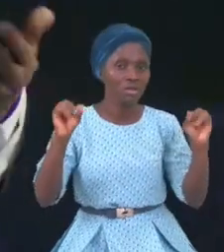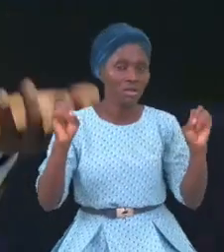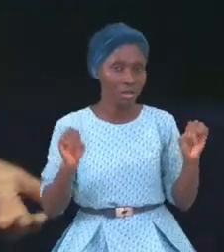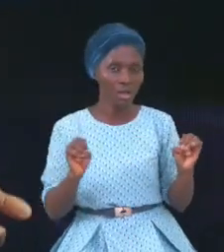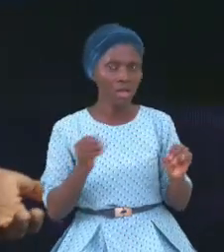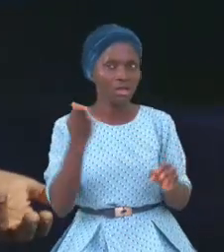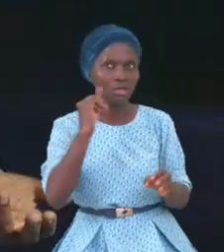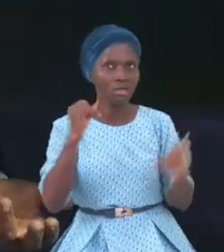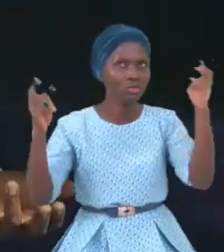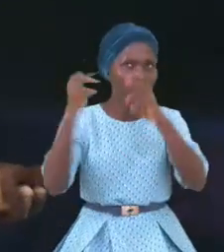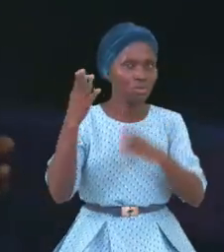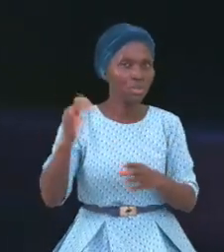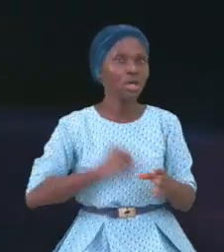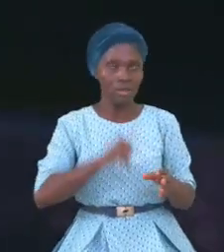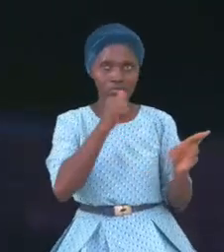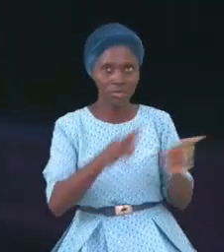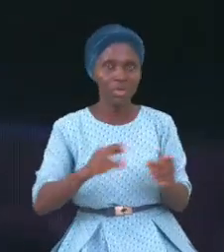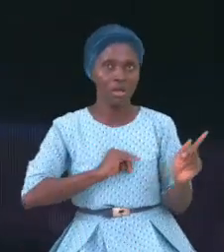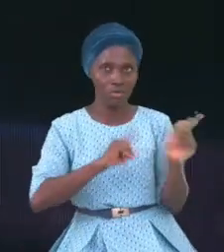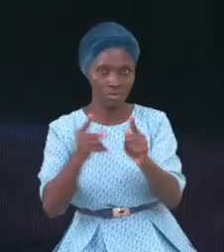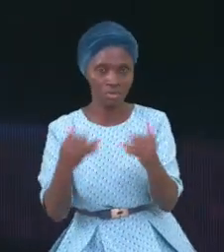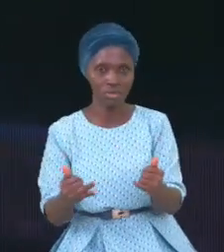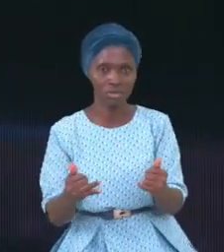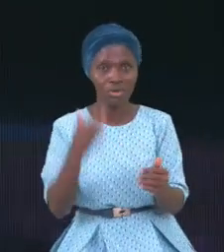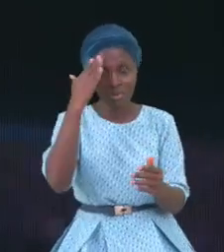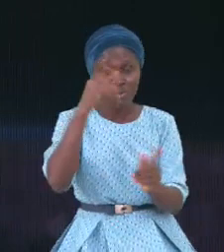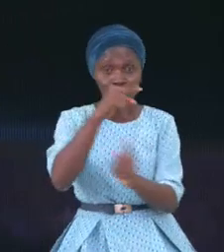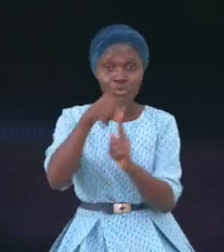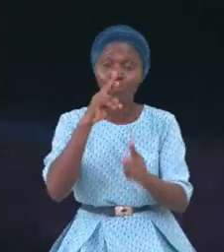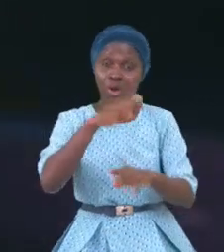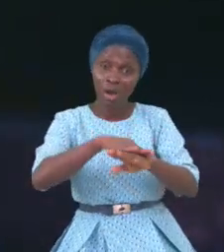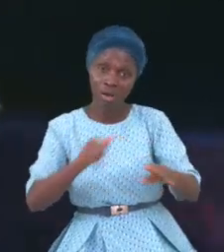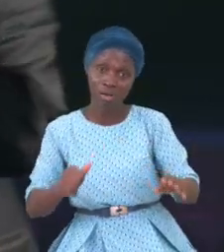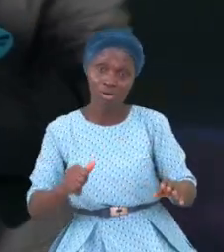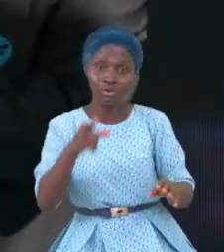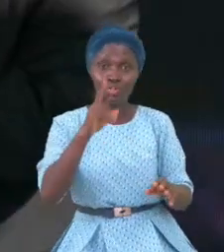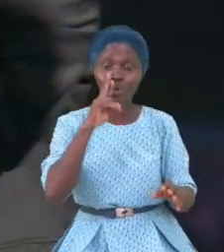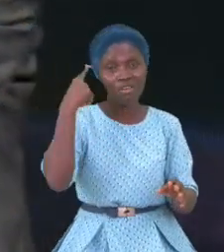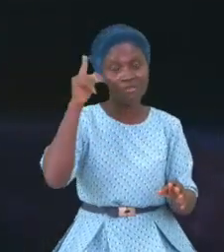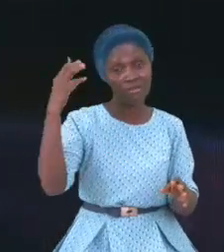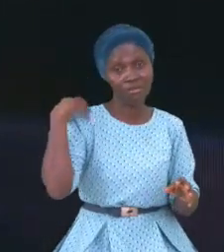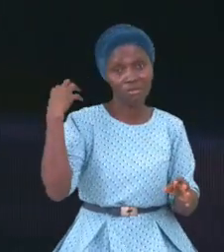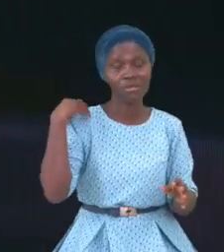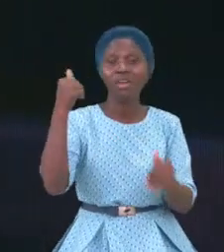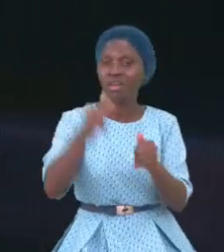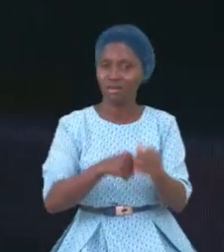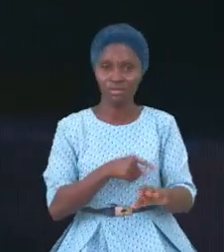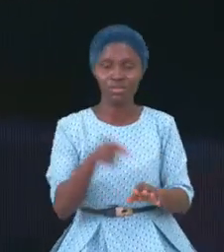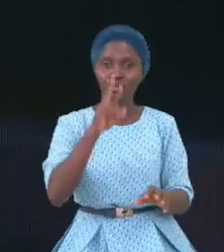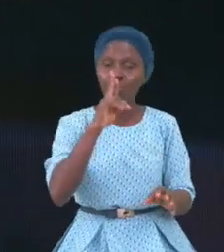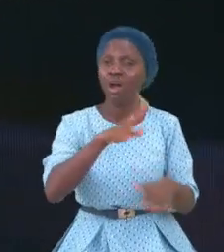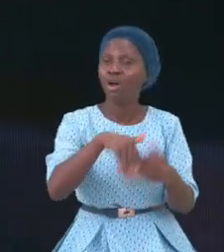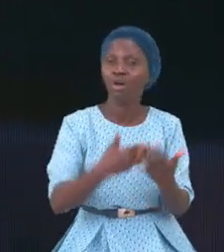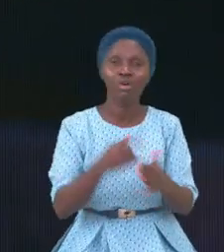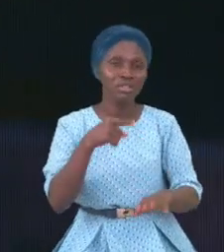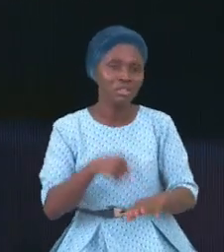you are called, and you know you're for mastery every time, you are all the time, your heart, your